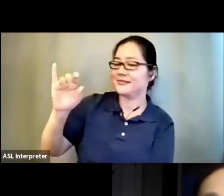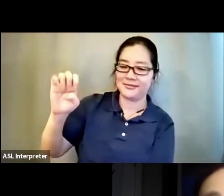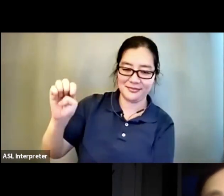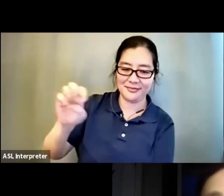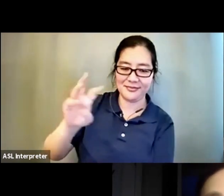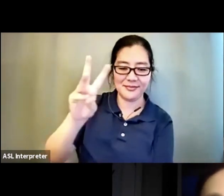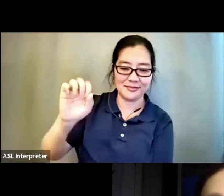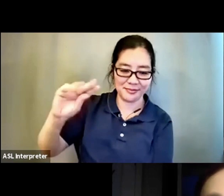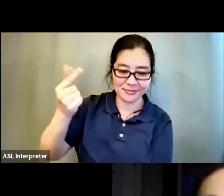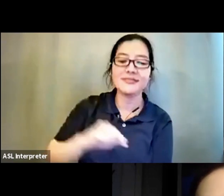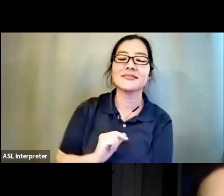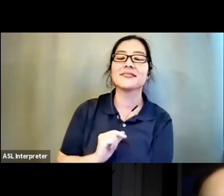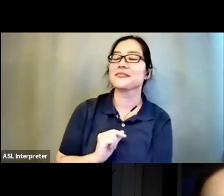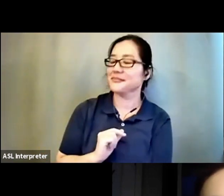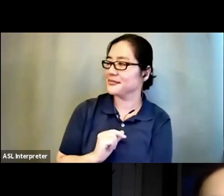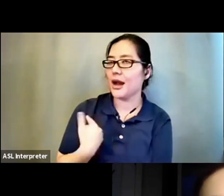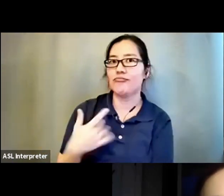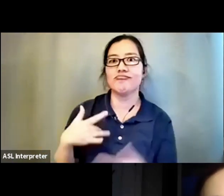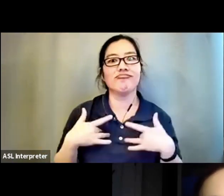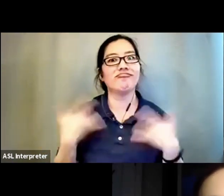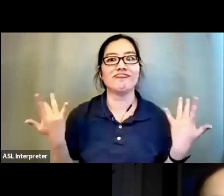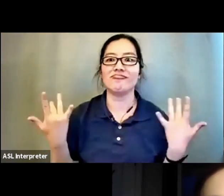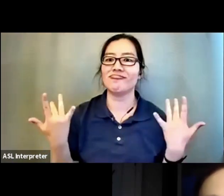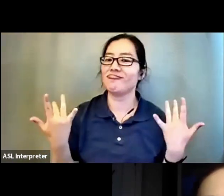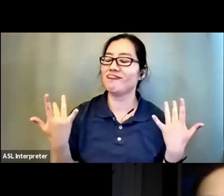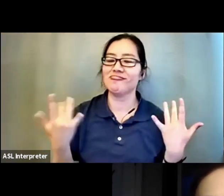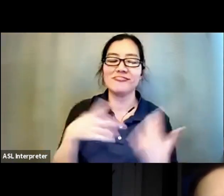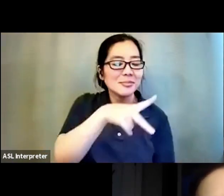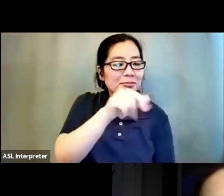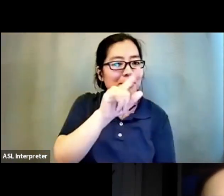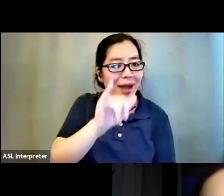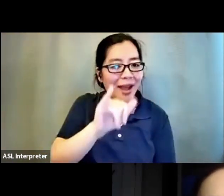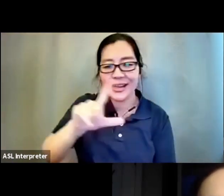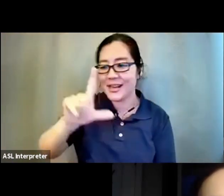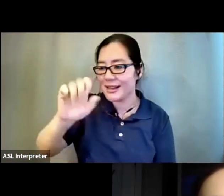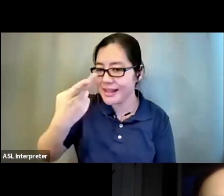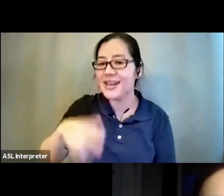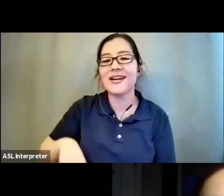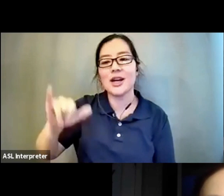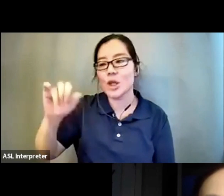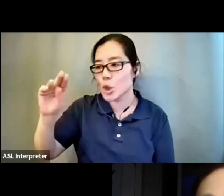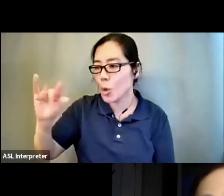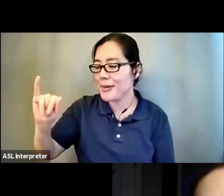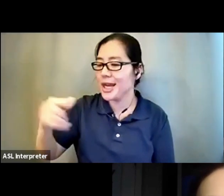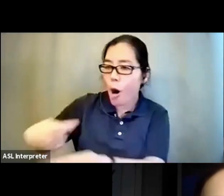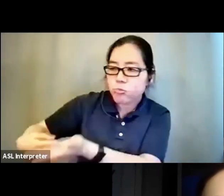am delighted to have Patty, Leah, Yomi a conversation today